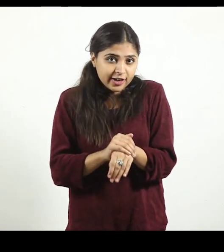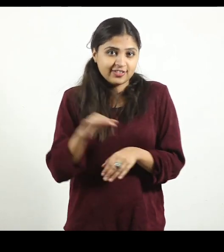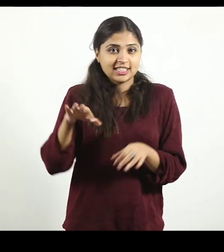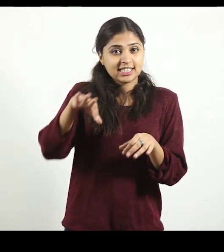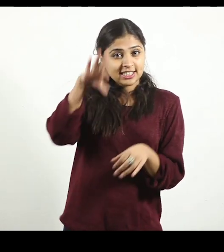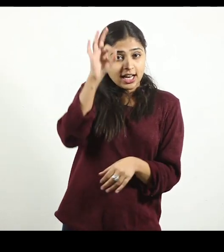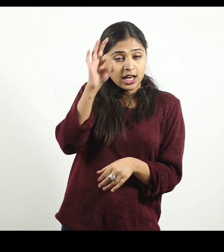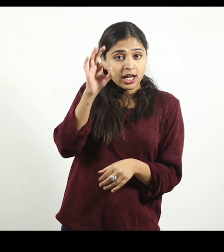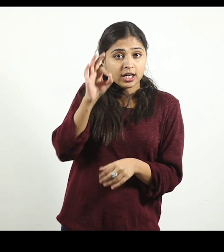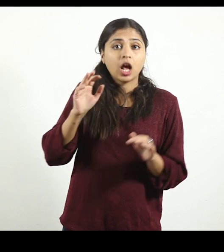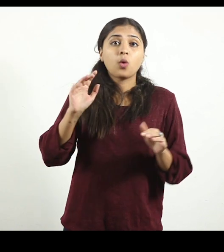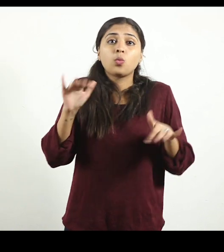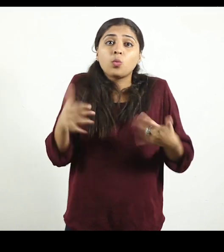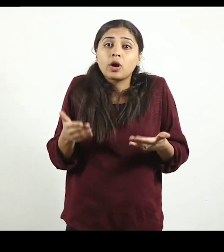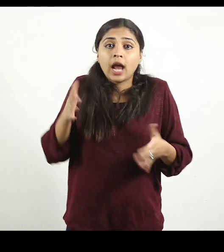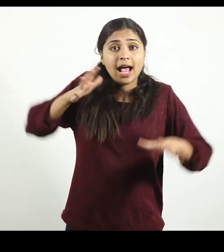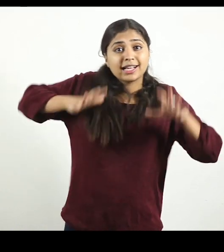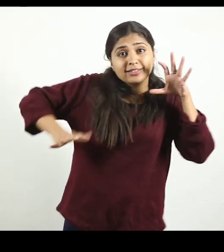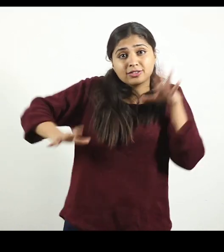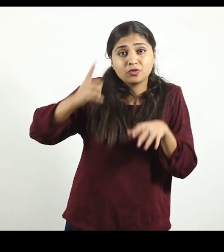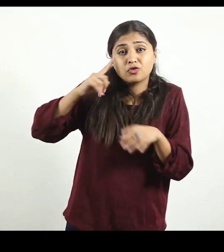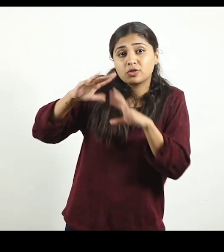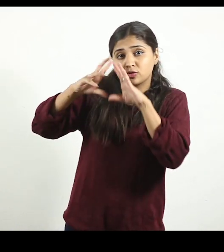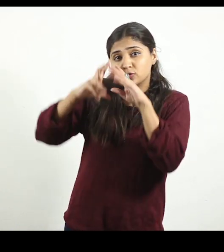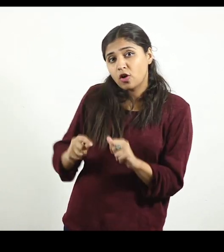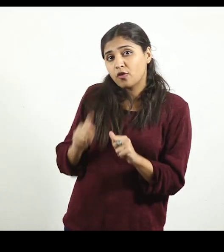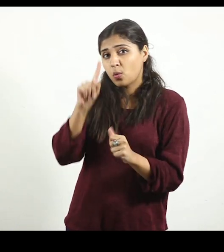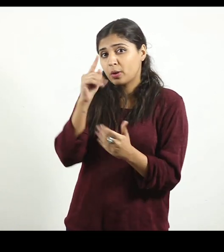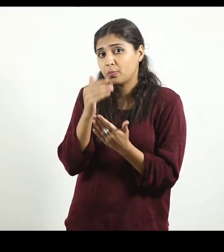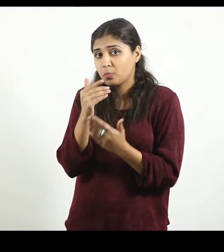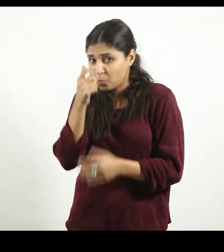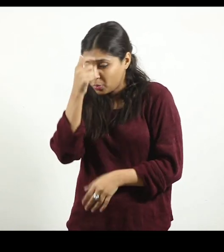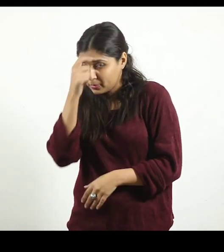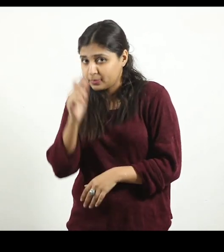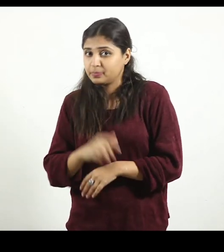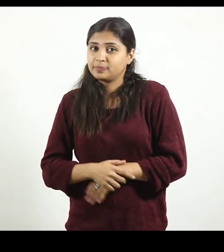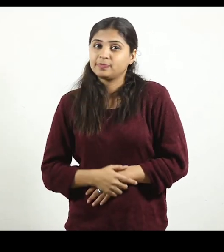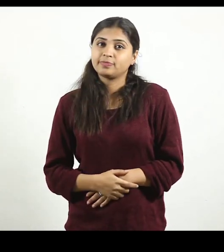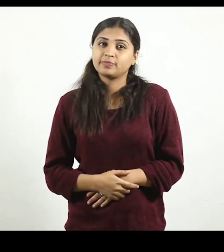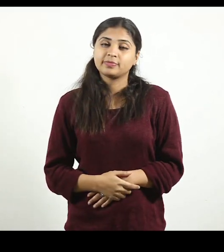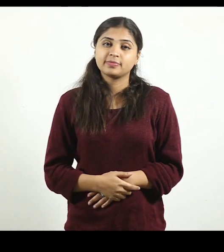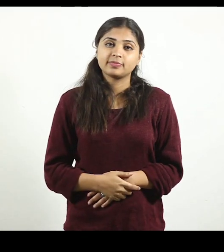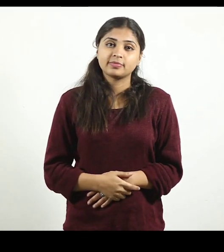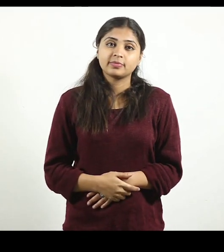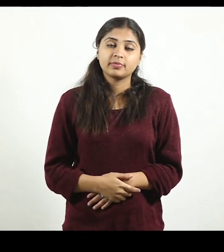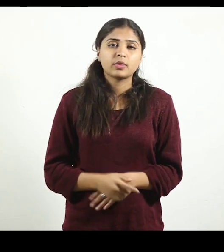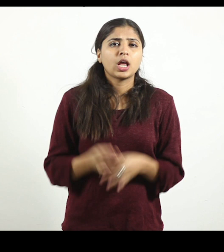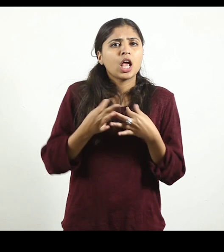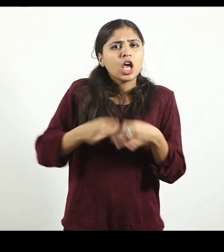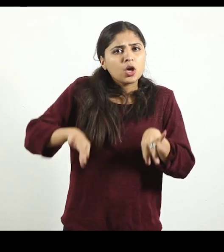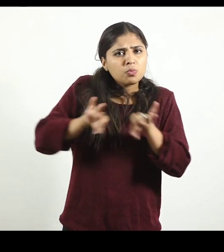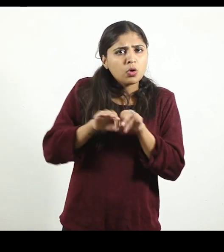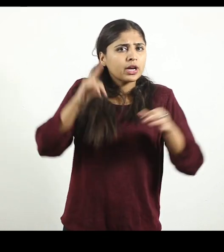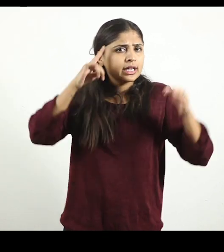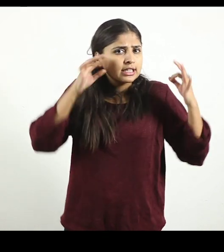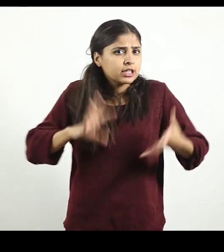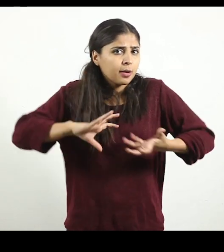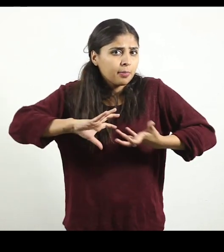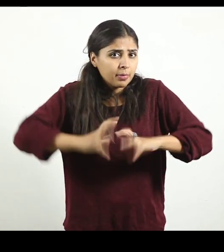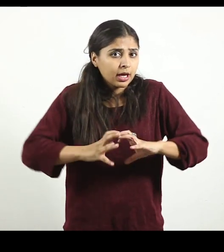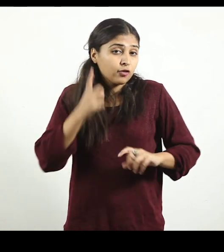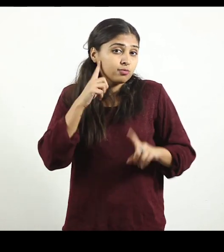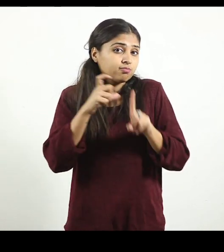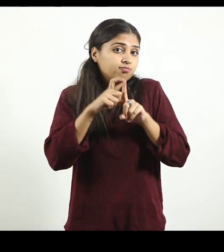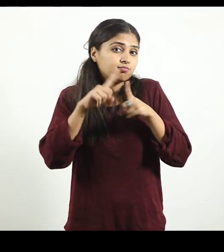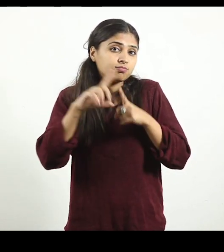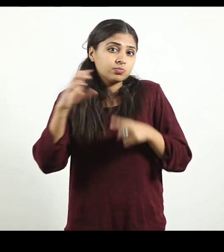a course of action to solve a specific problem. As a data entry operator, you need to analyze the data and then feed the